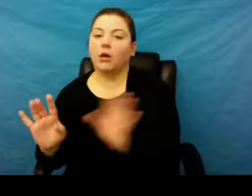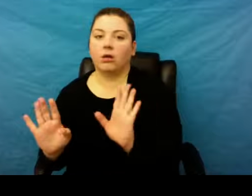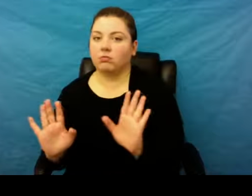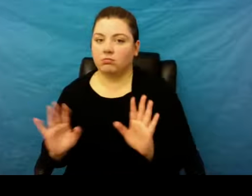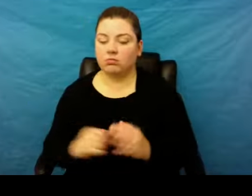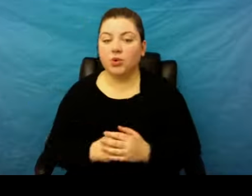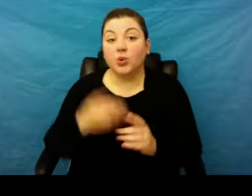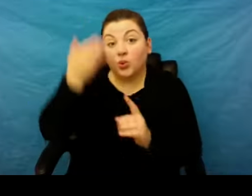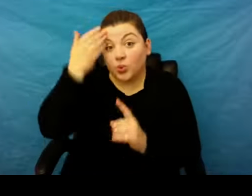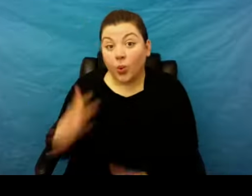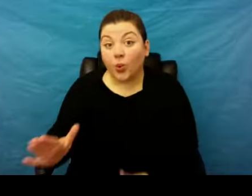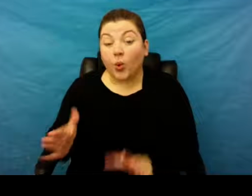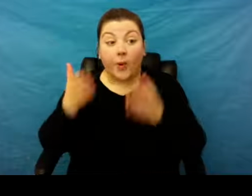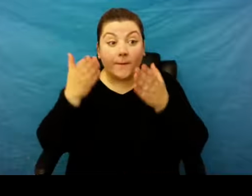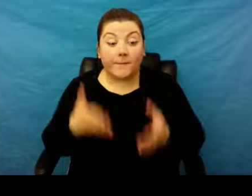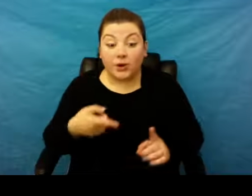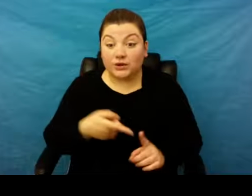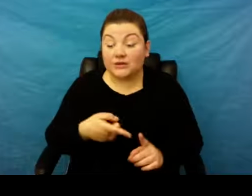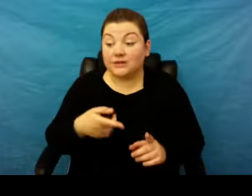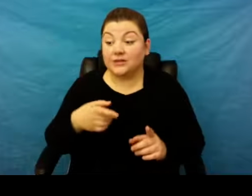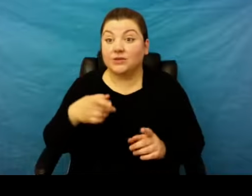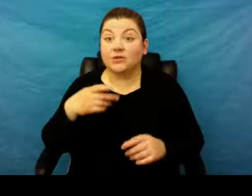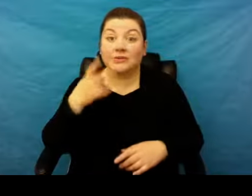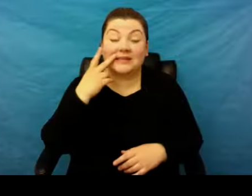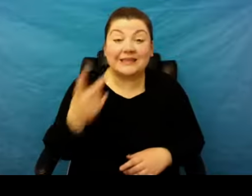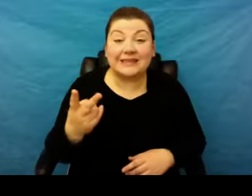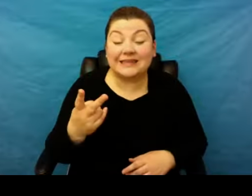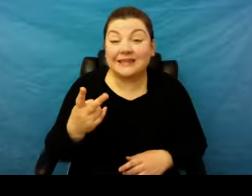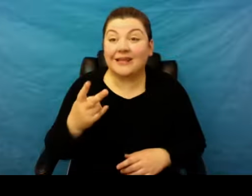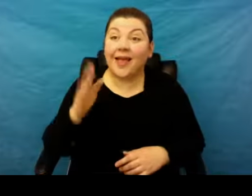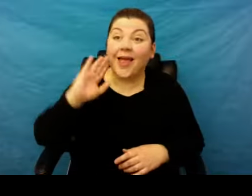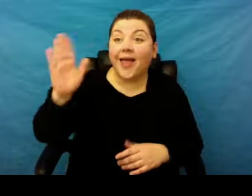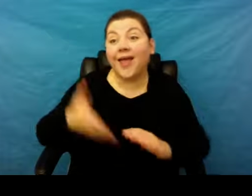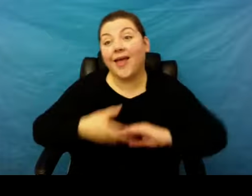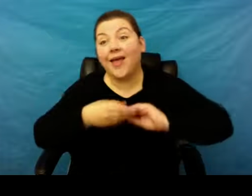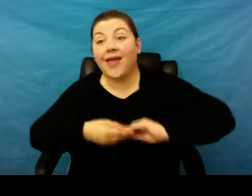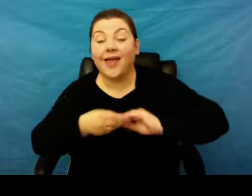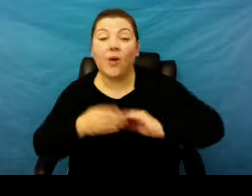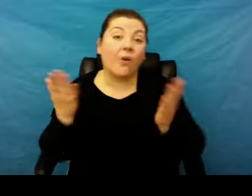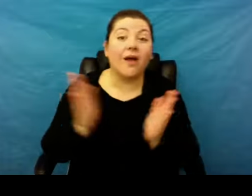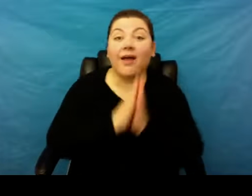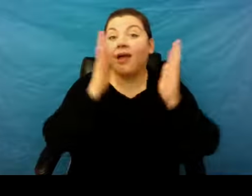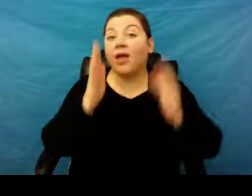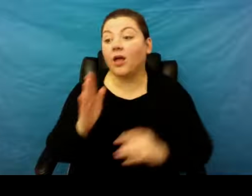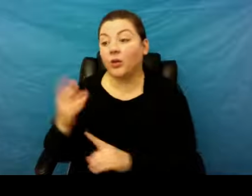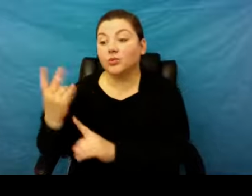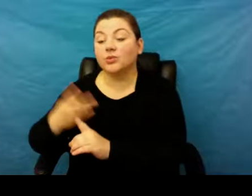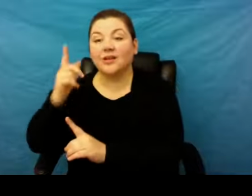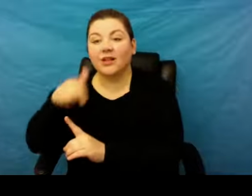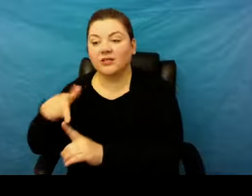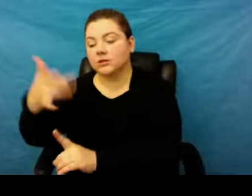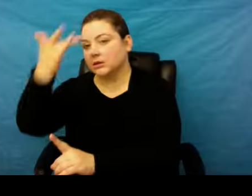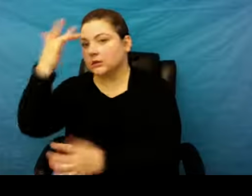person at the farm who you slapped hands with 2 days later will not have this disease, because then that means that you're going to have